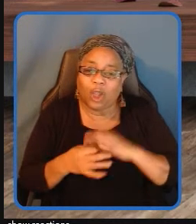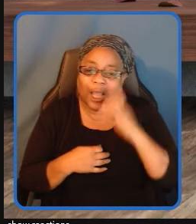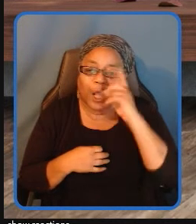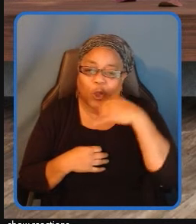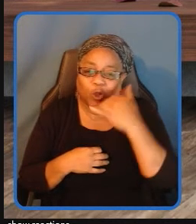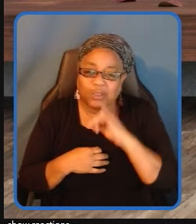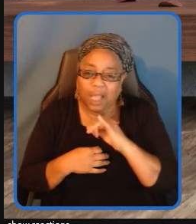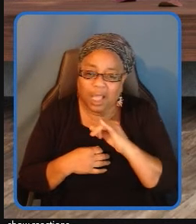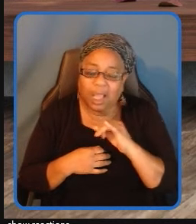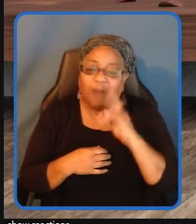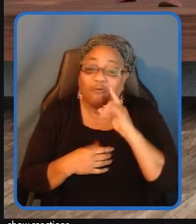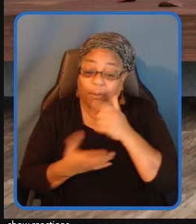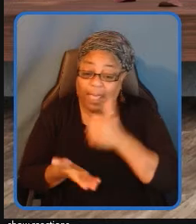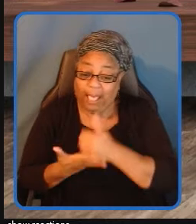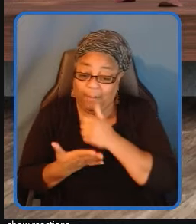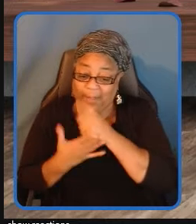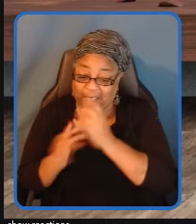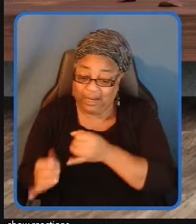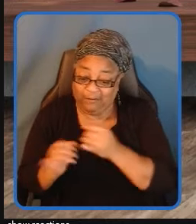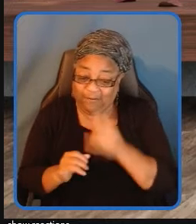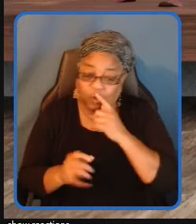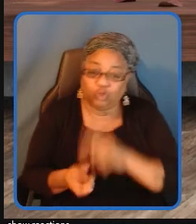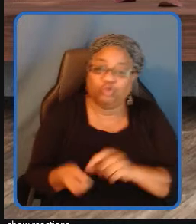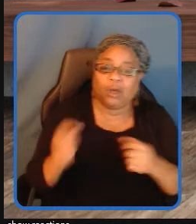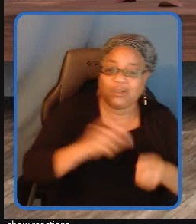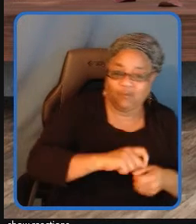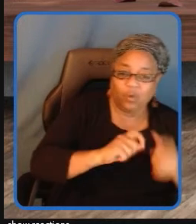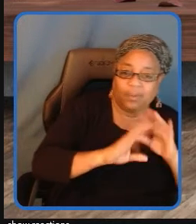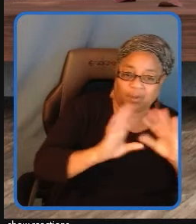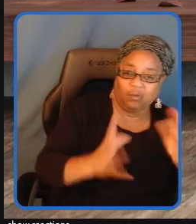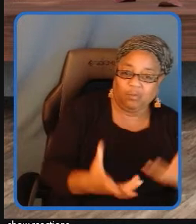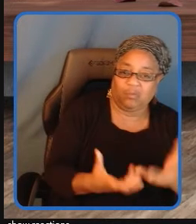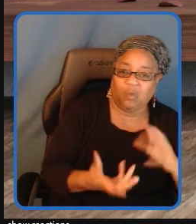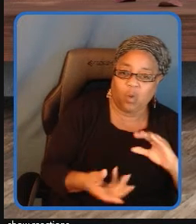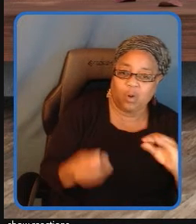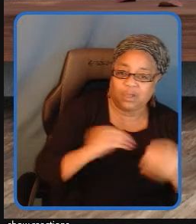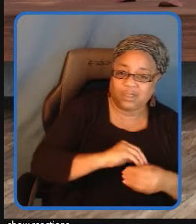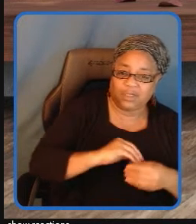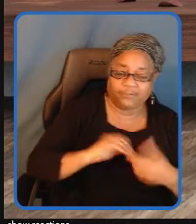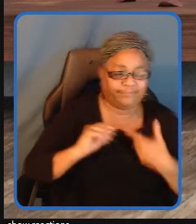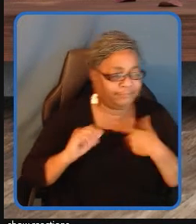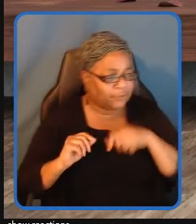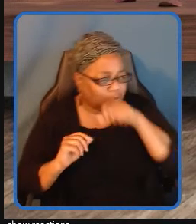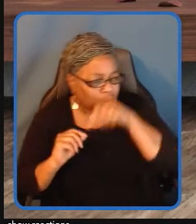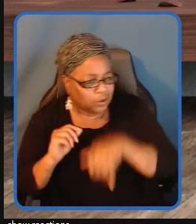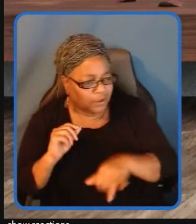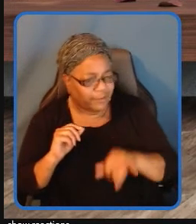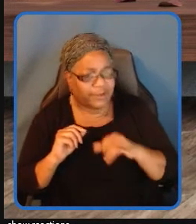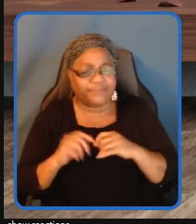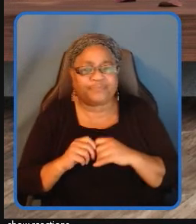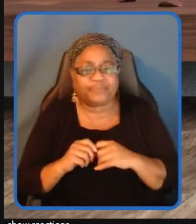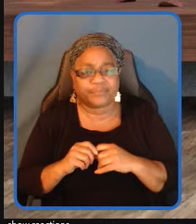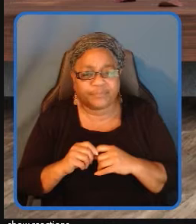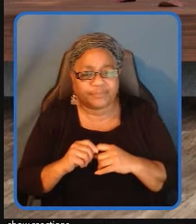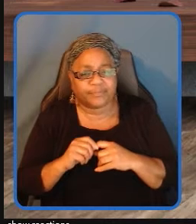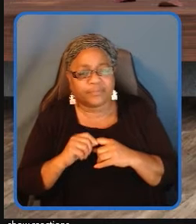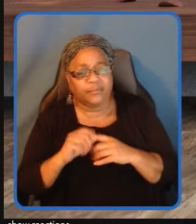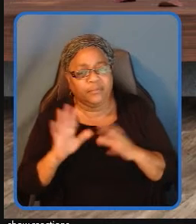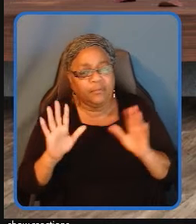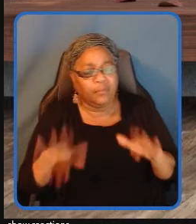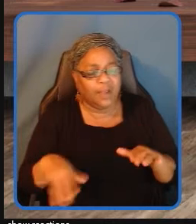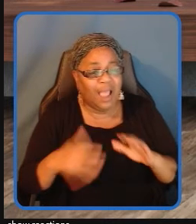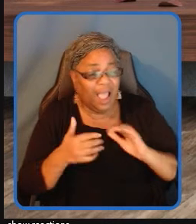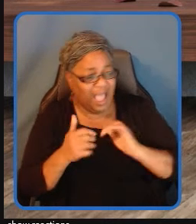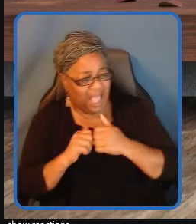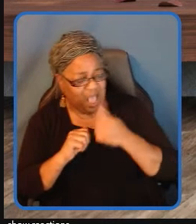the individual to actually transforming the organization. I love that, Bo. So I'm sticking with you, Bo. How do you